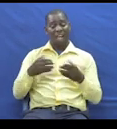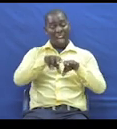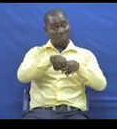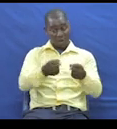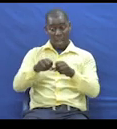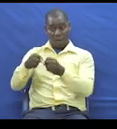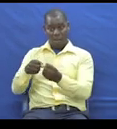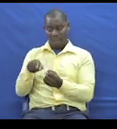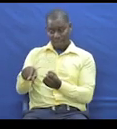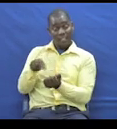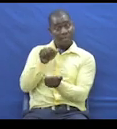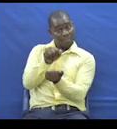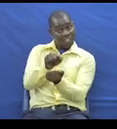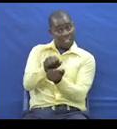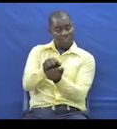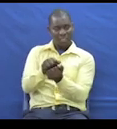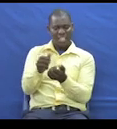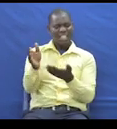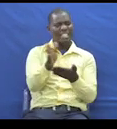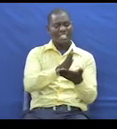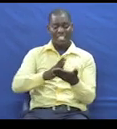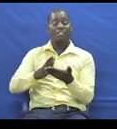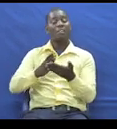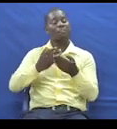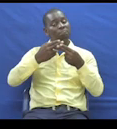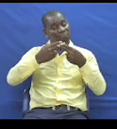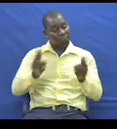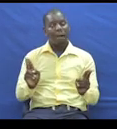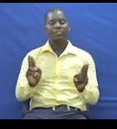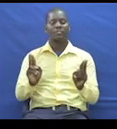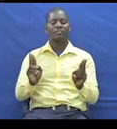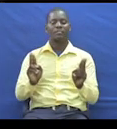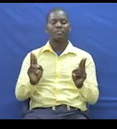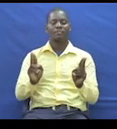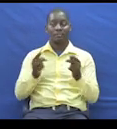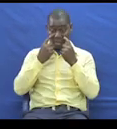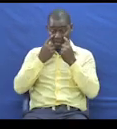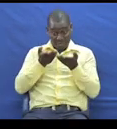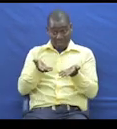this material into several particles. Have you seen?